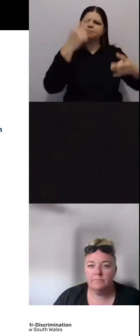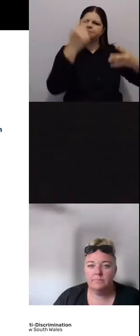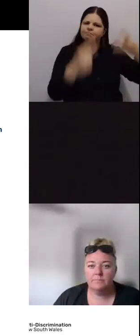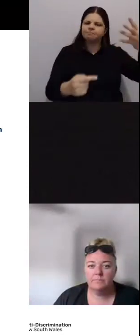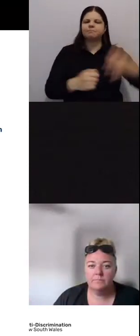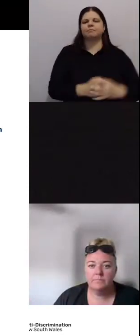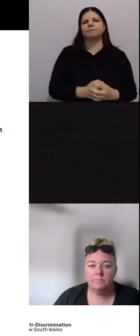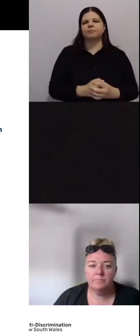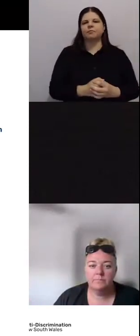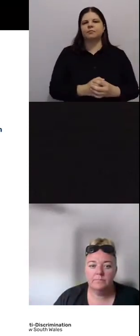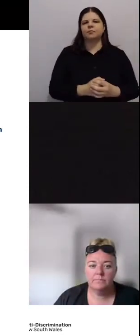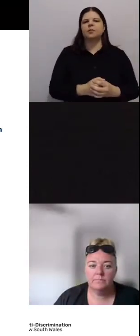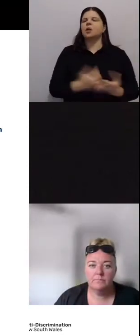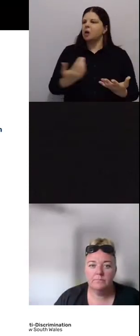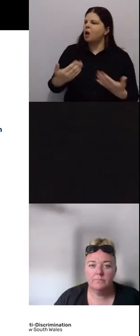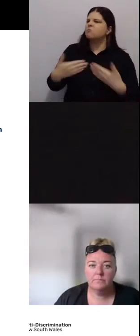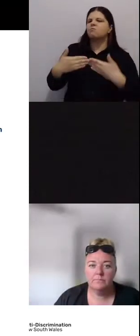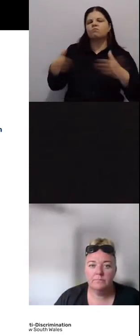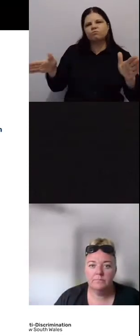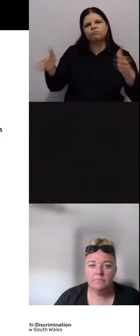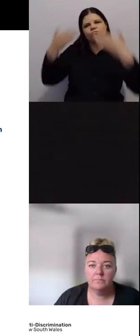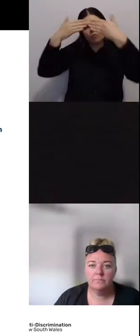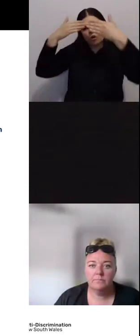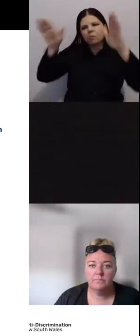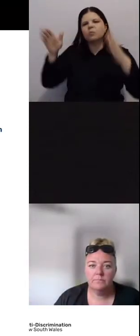Parties are prepared to compromise.